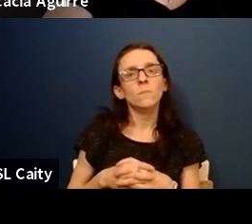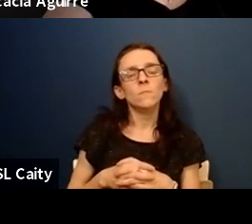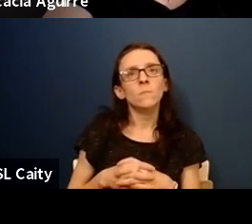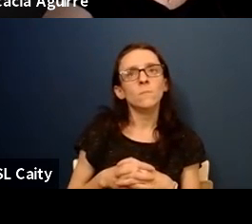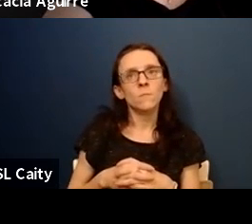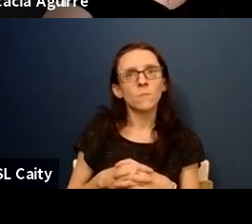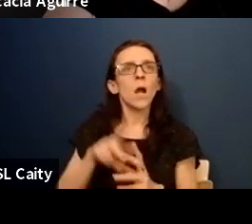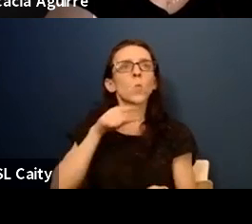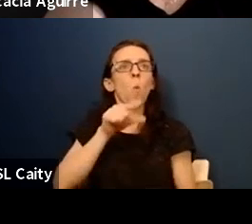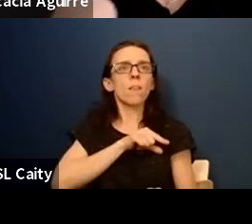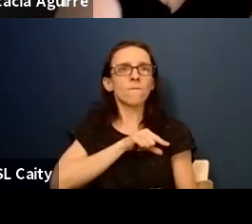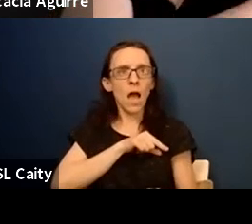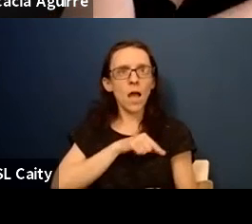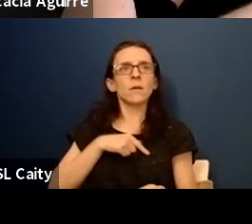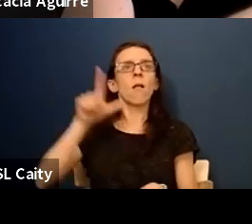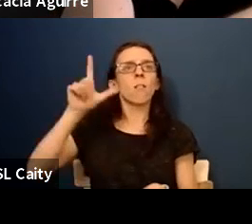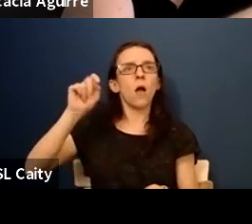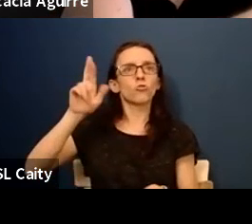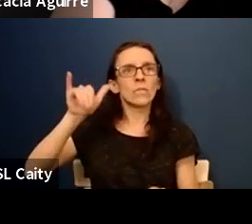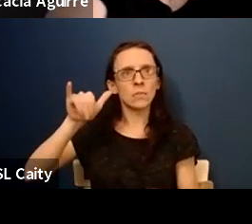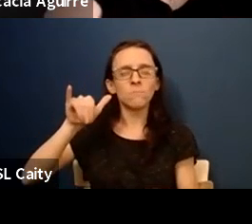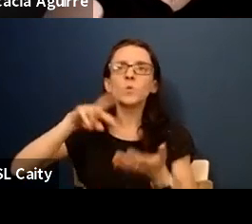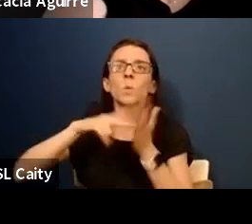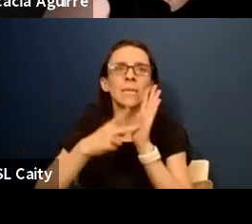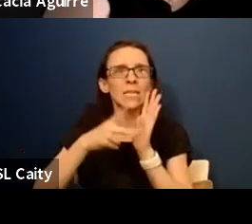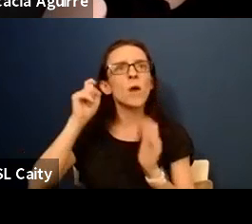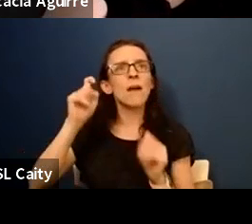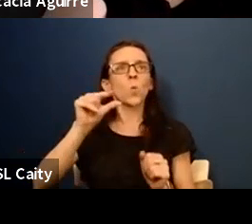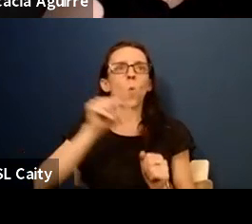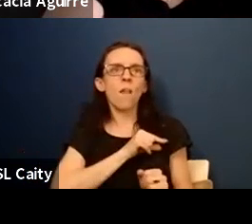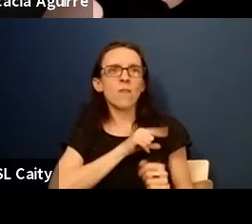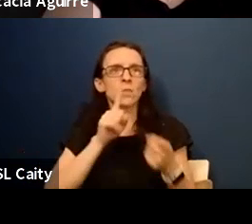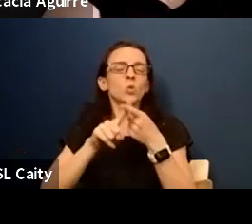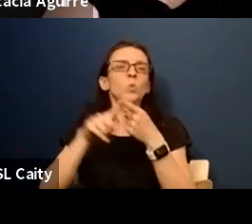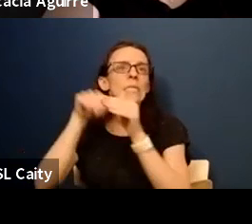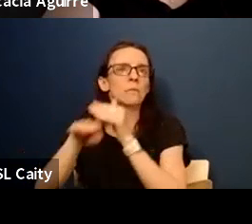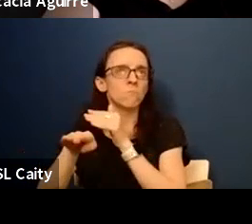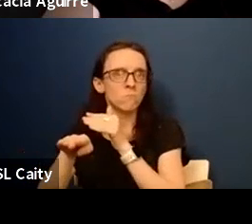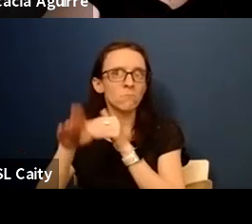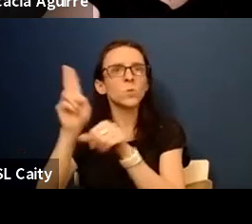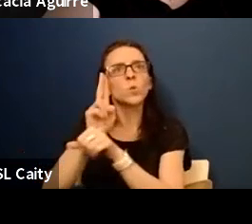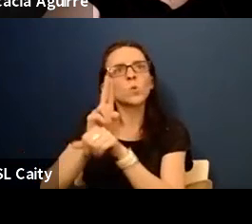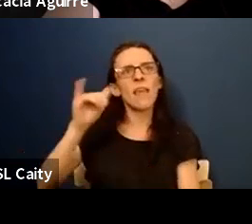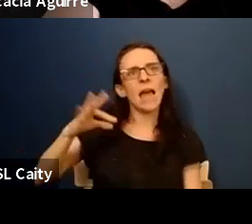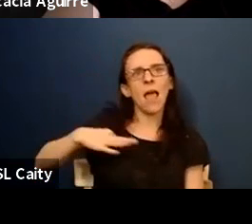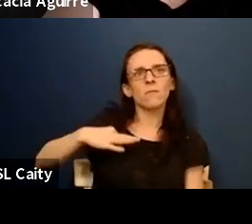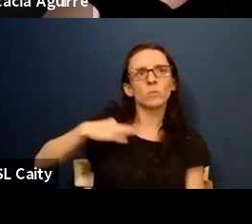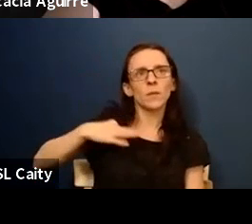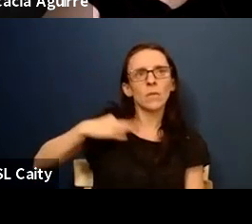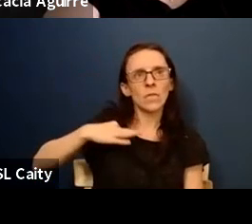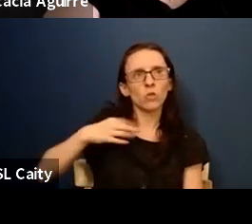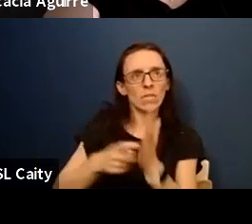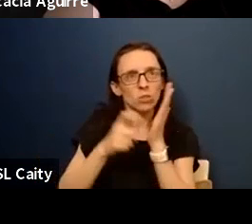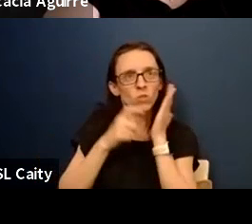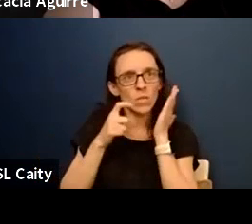qualified lottery. So it would be, you have to qualify, right, using that eligibility criteria,